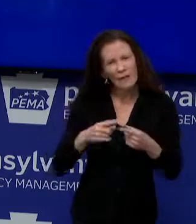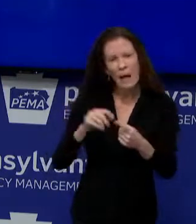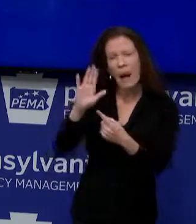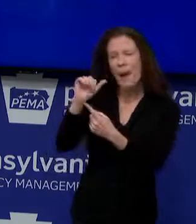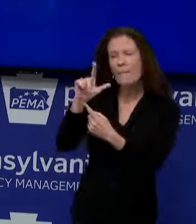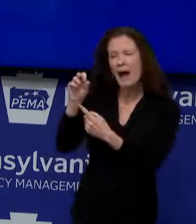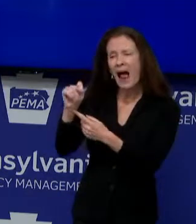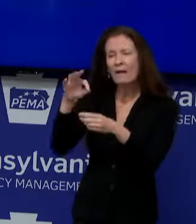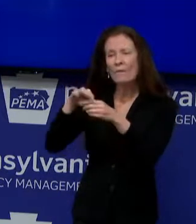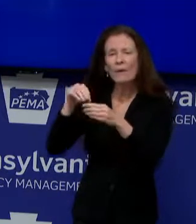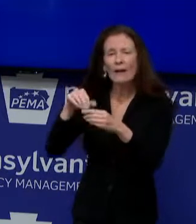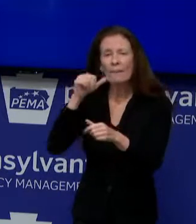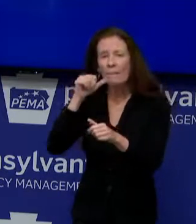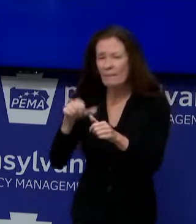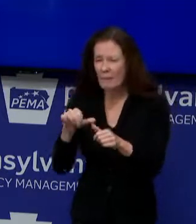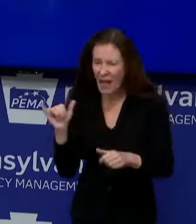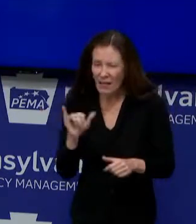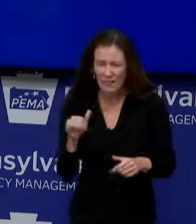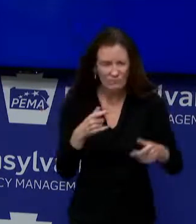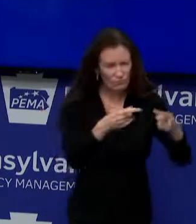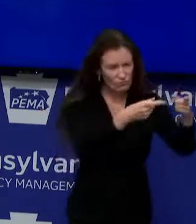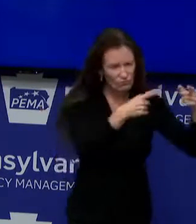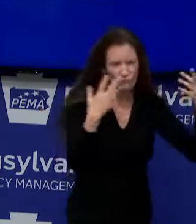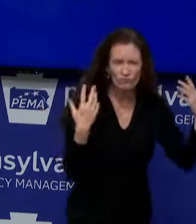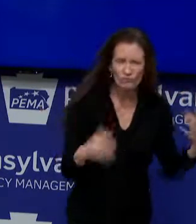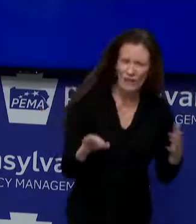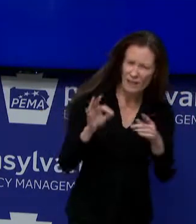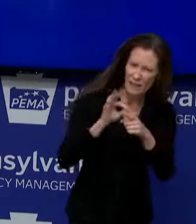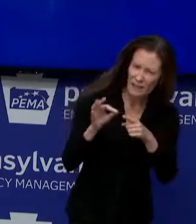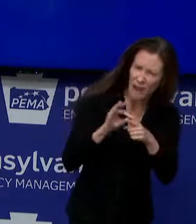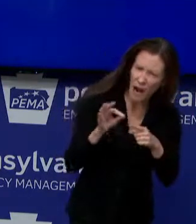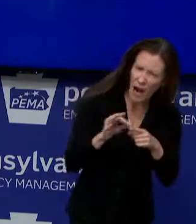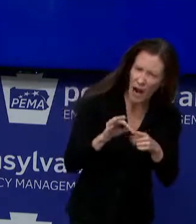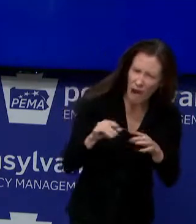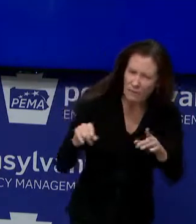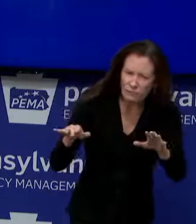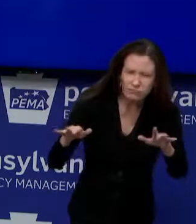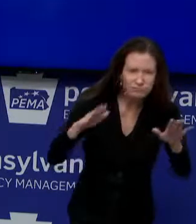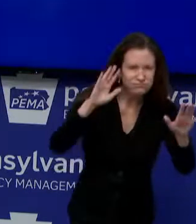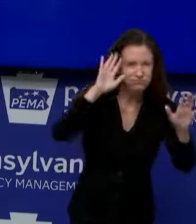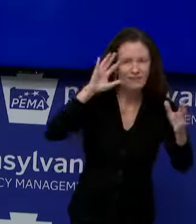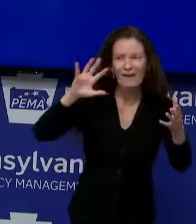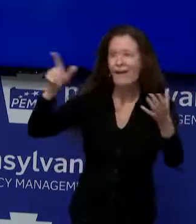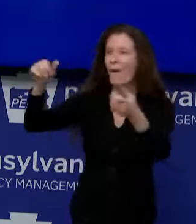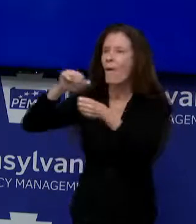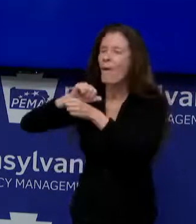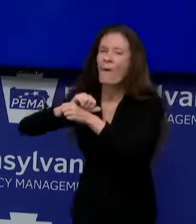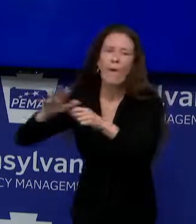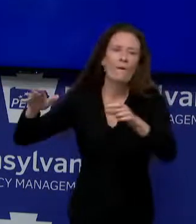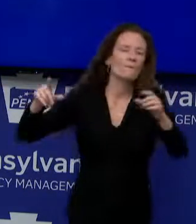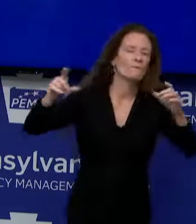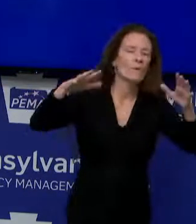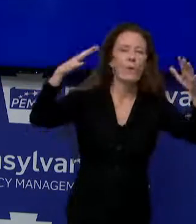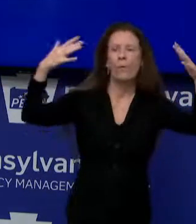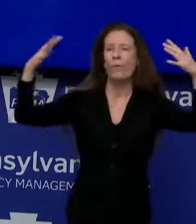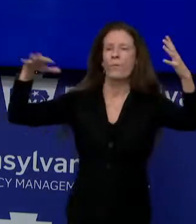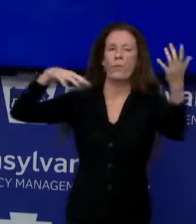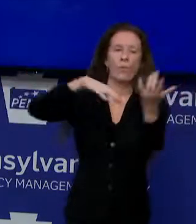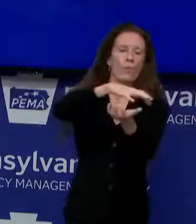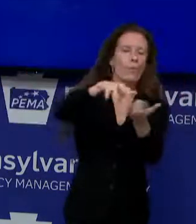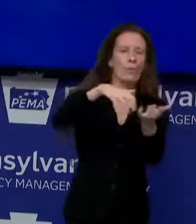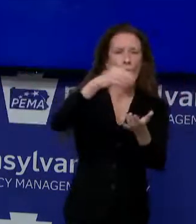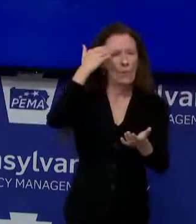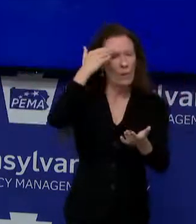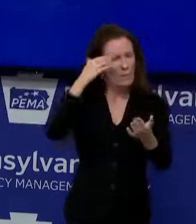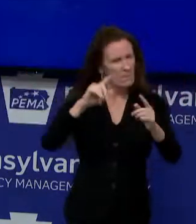did so under unprecedented circumstances. Every vote cast and counted in Philadelphia